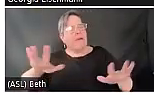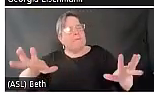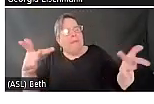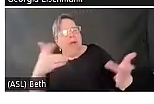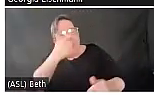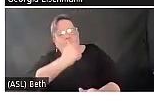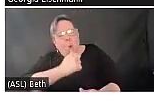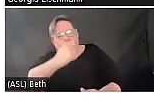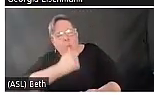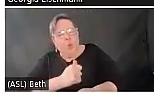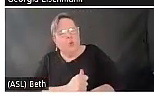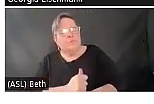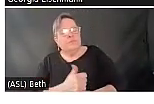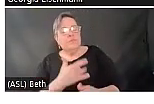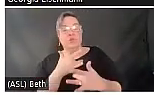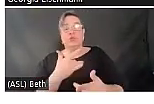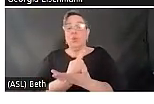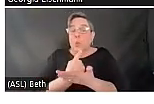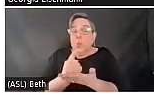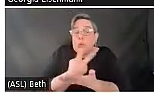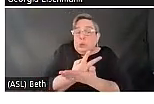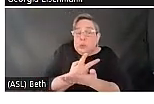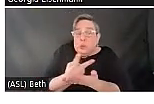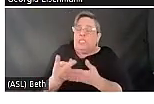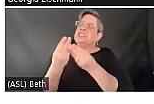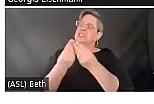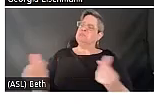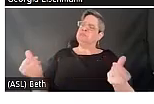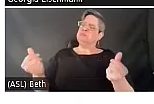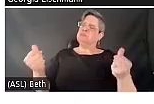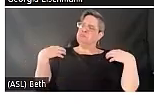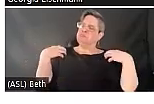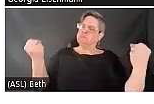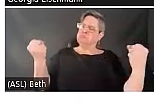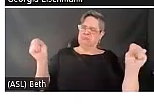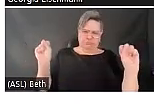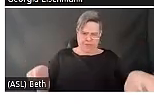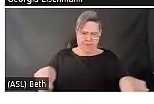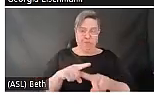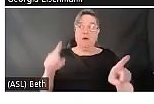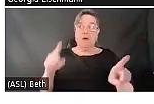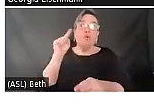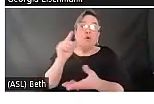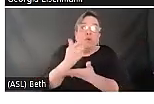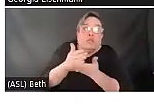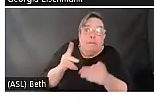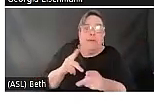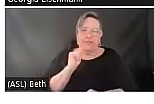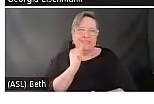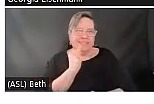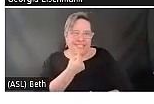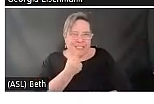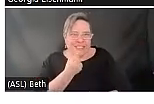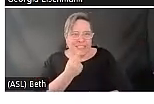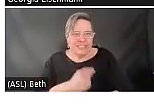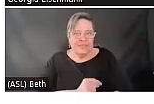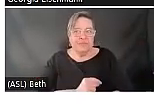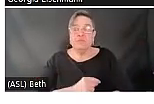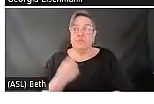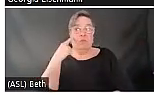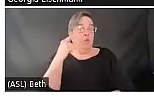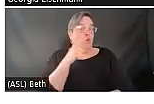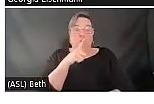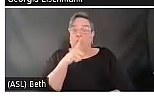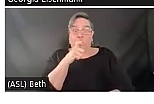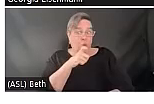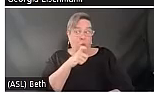within about a week or two, but it can be serious, and it's serious for those within the two